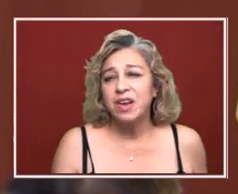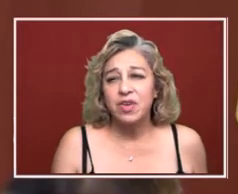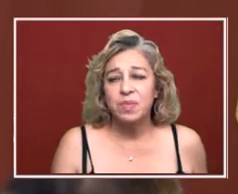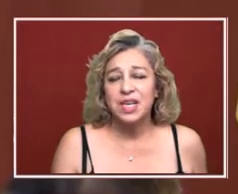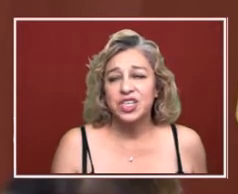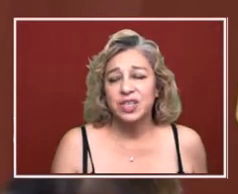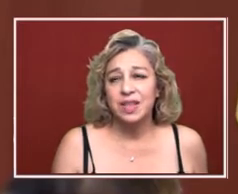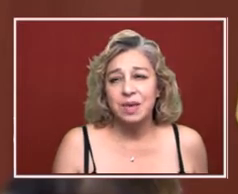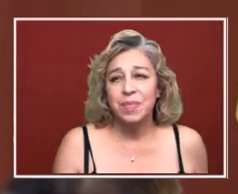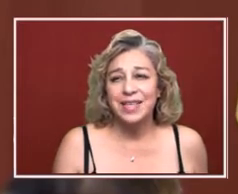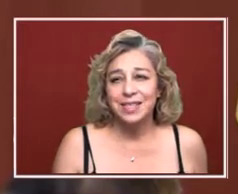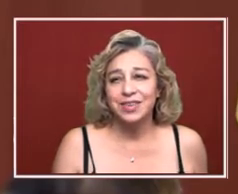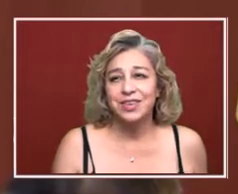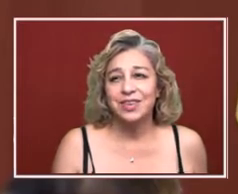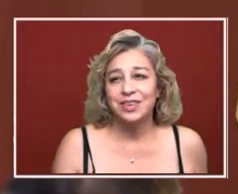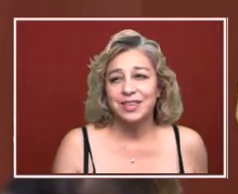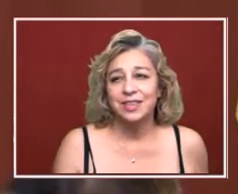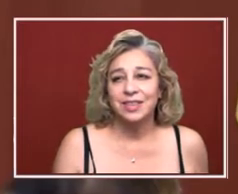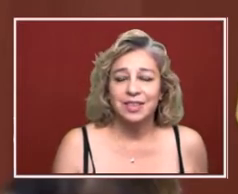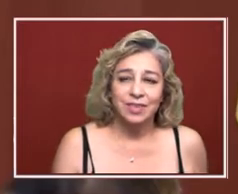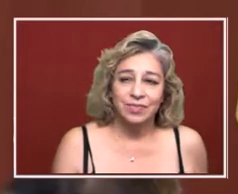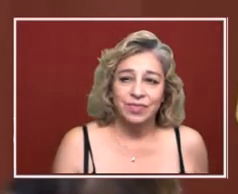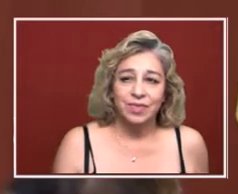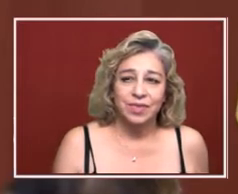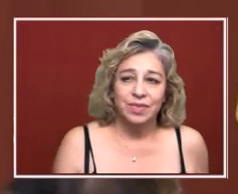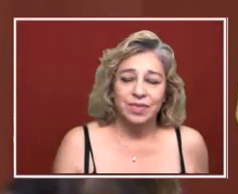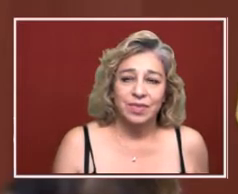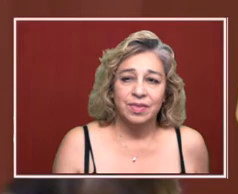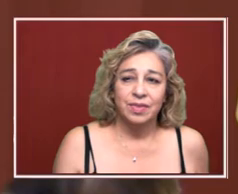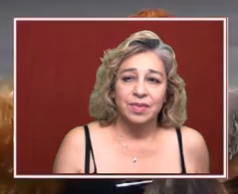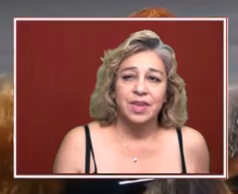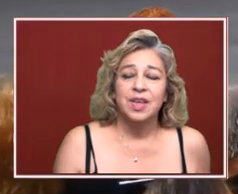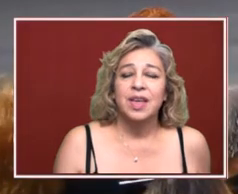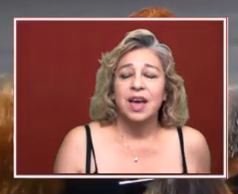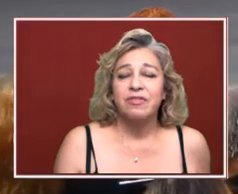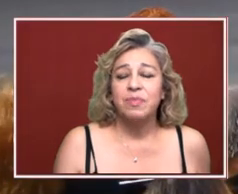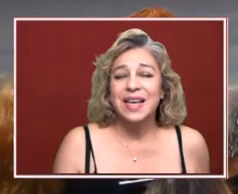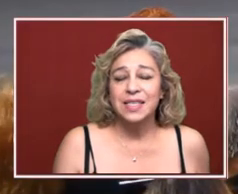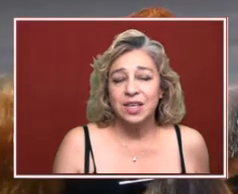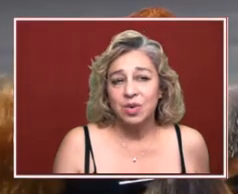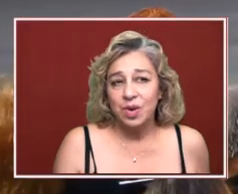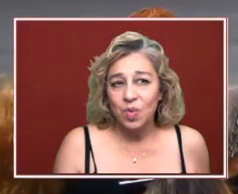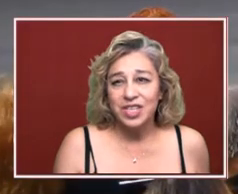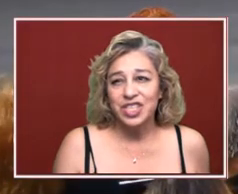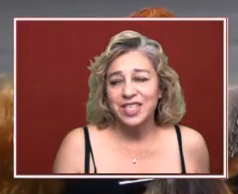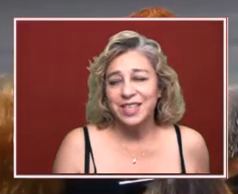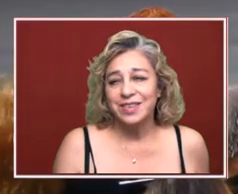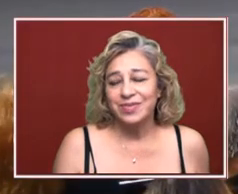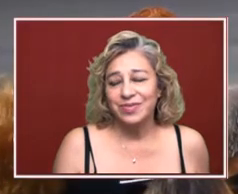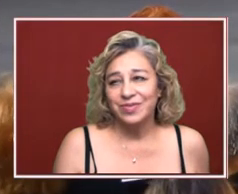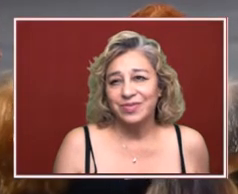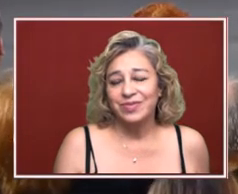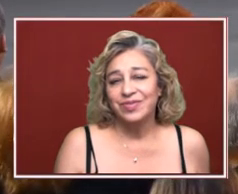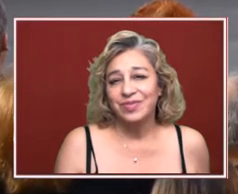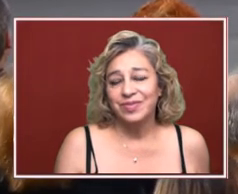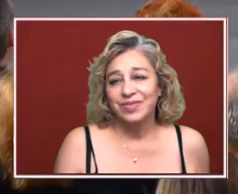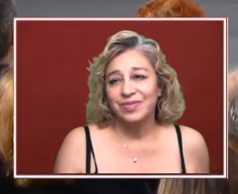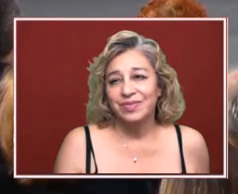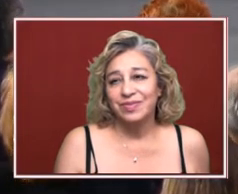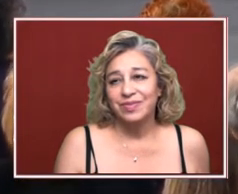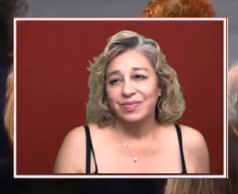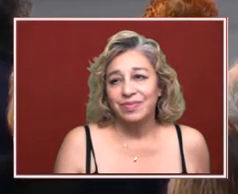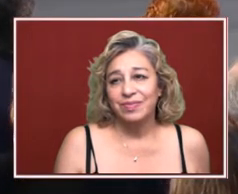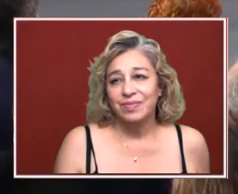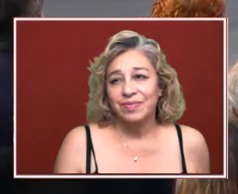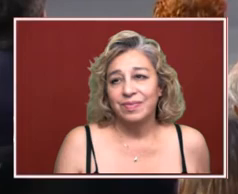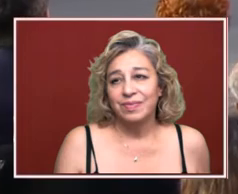appreciate very much the ambassador. De México en Washington. Of Mexico in Washington.